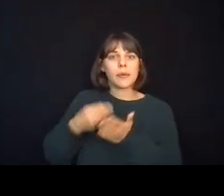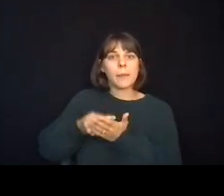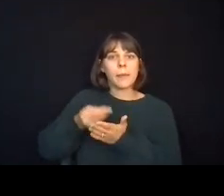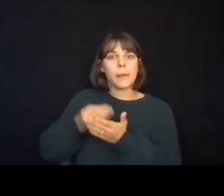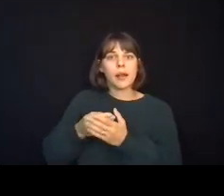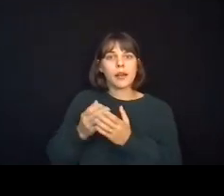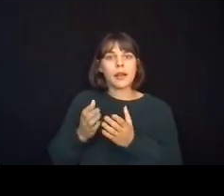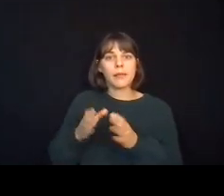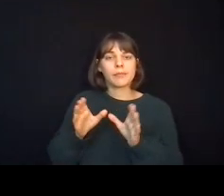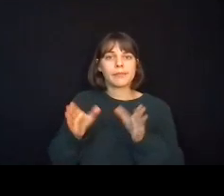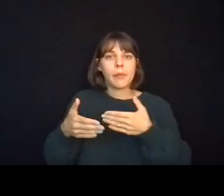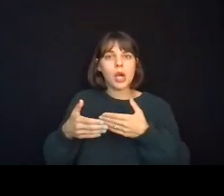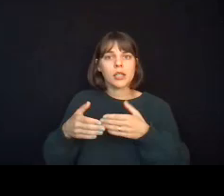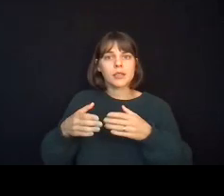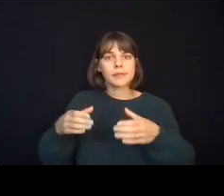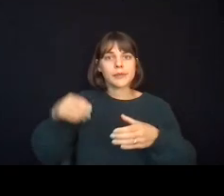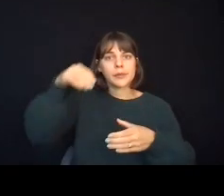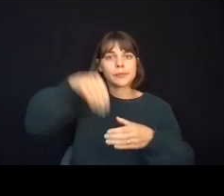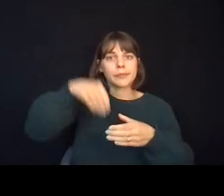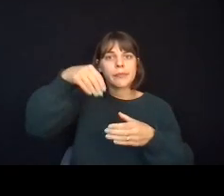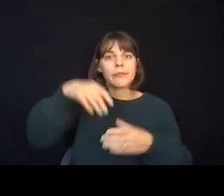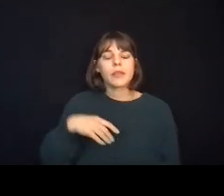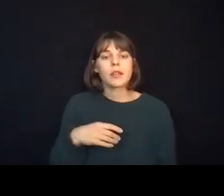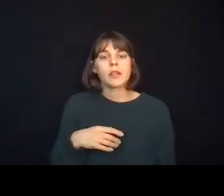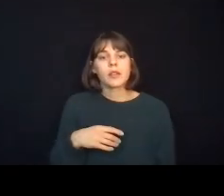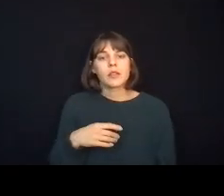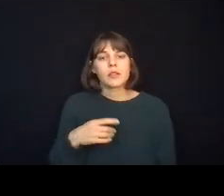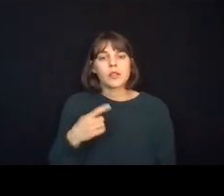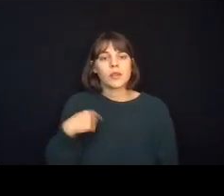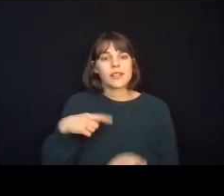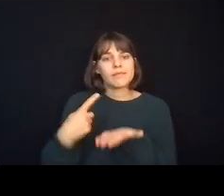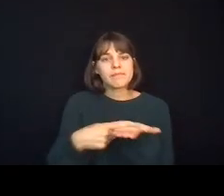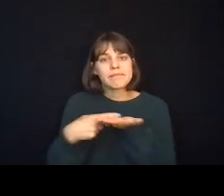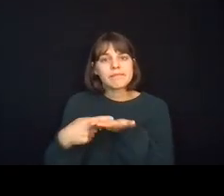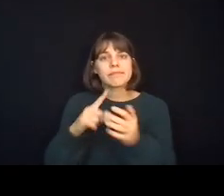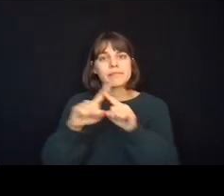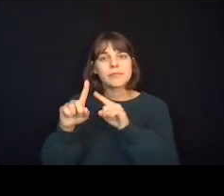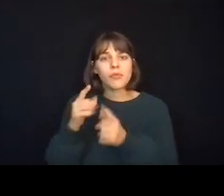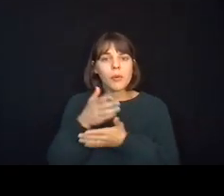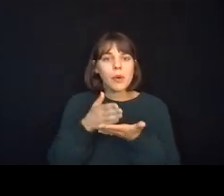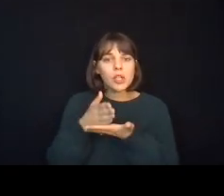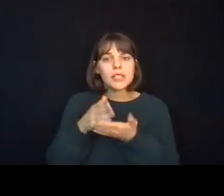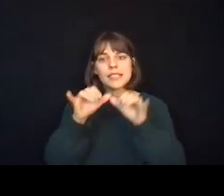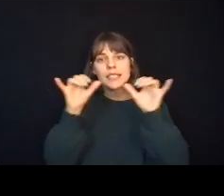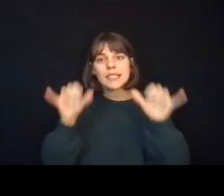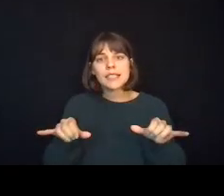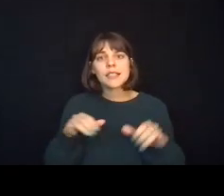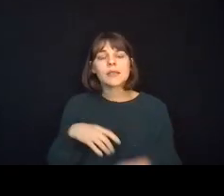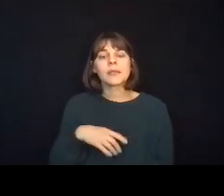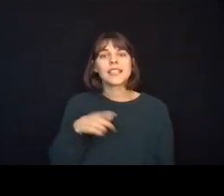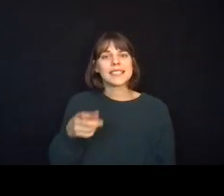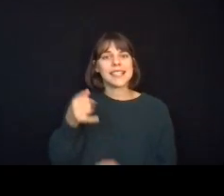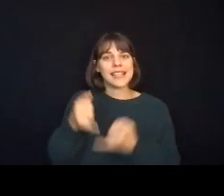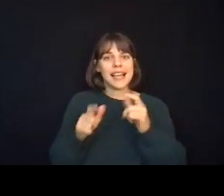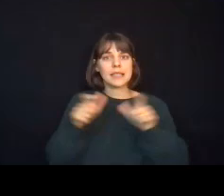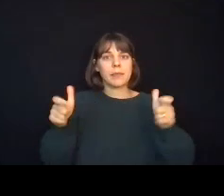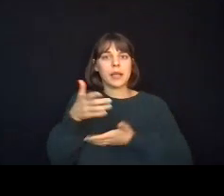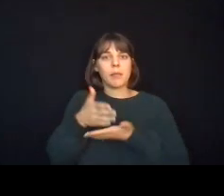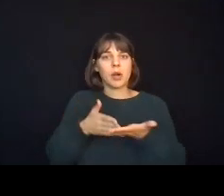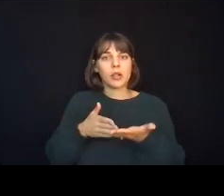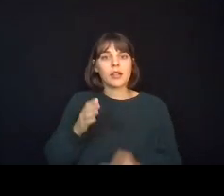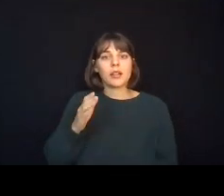of years, as we've noted, with the different parts and system pieces and parts of this. This is the last major component of it. So